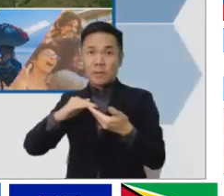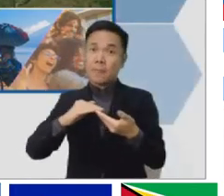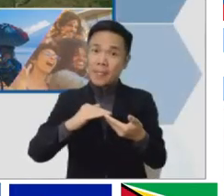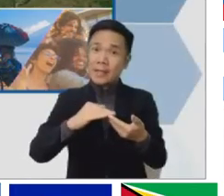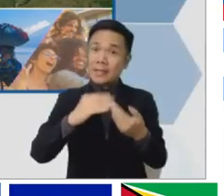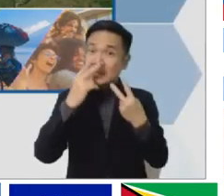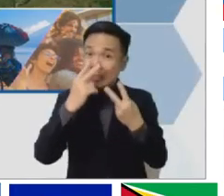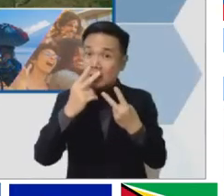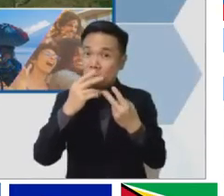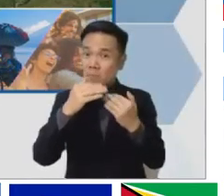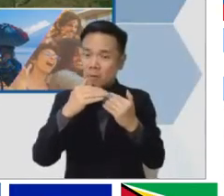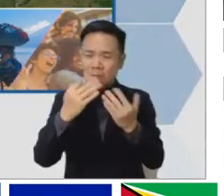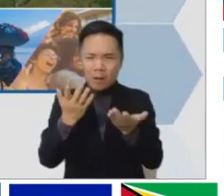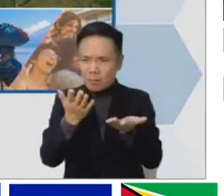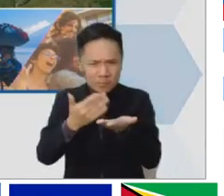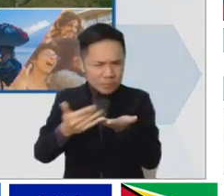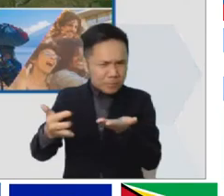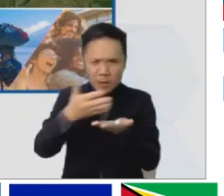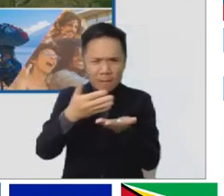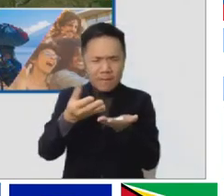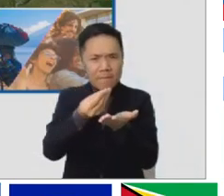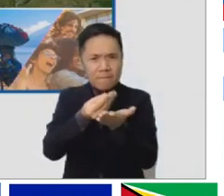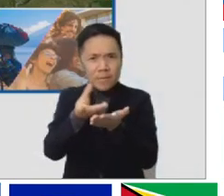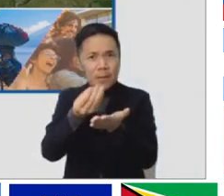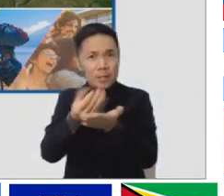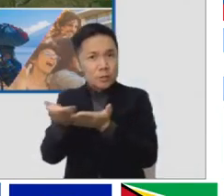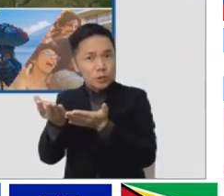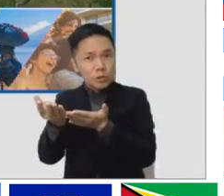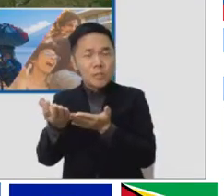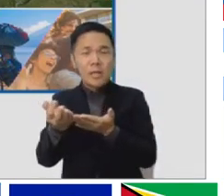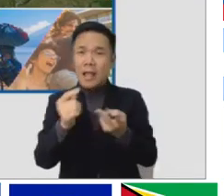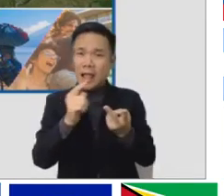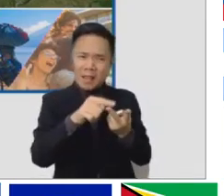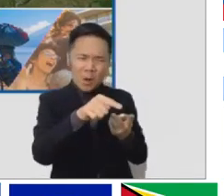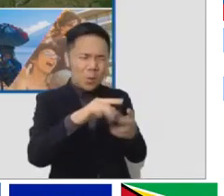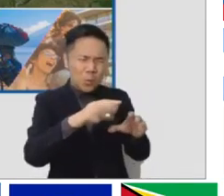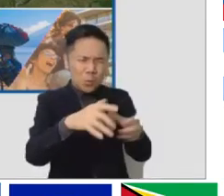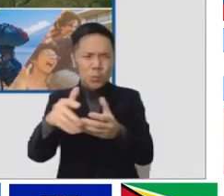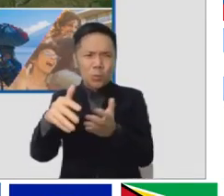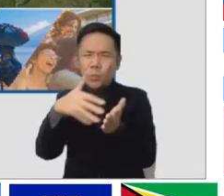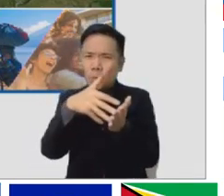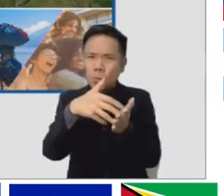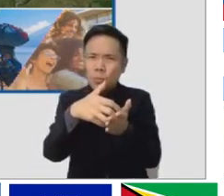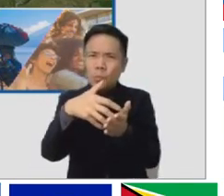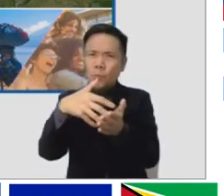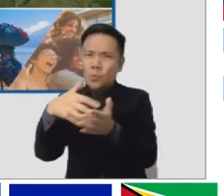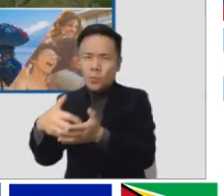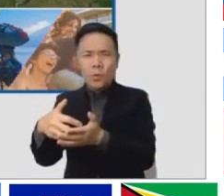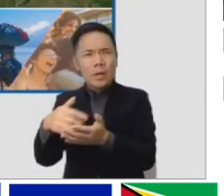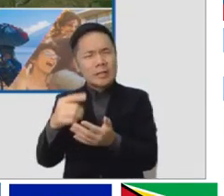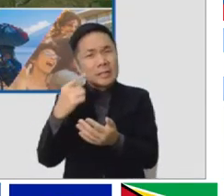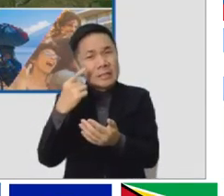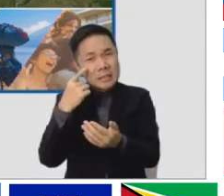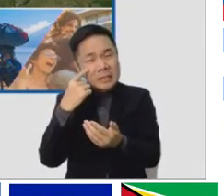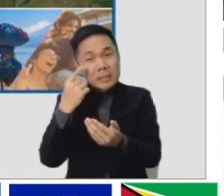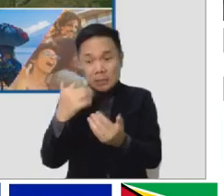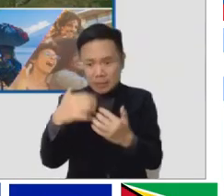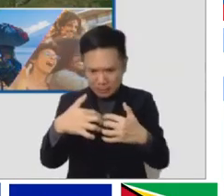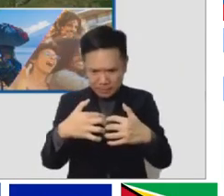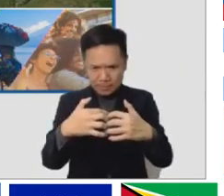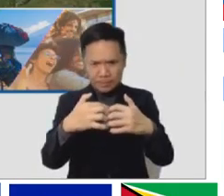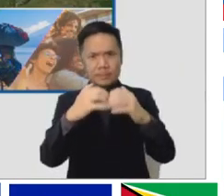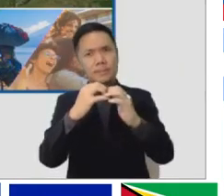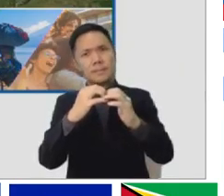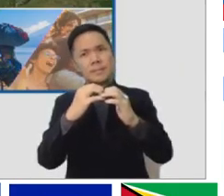the exposure and vulnerability, and moreover, recovery and construction processes after all of this